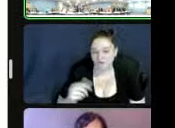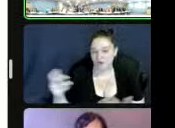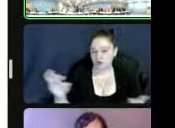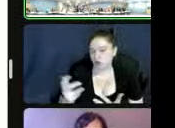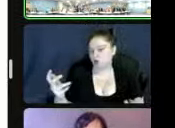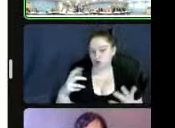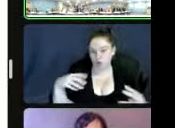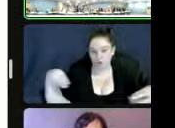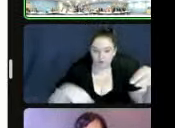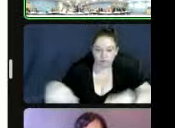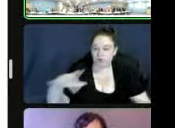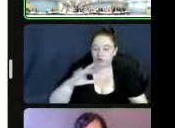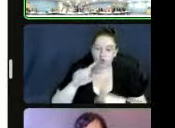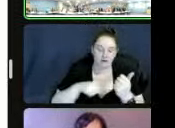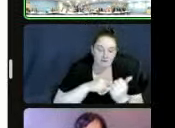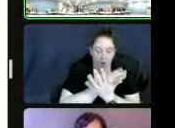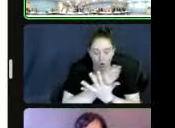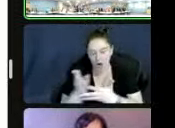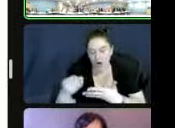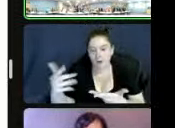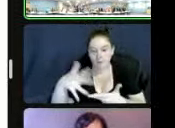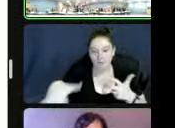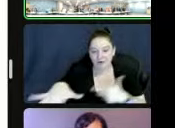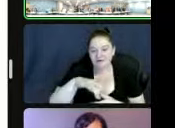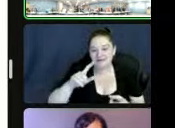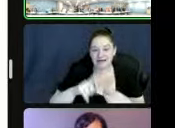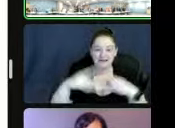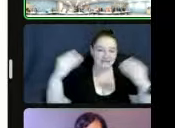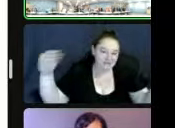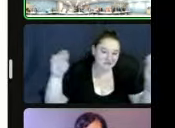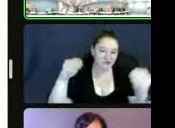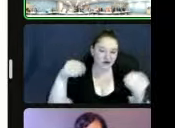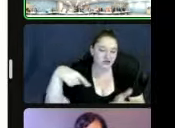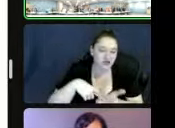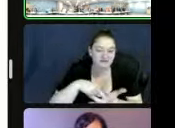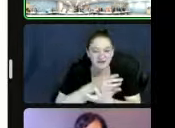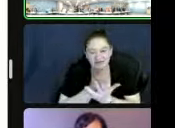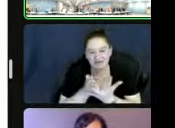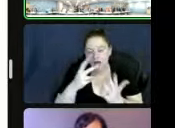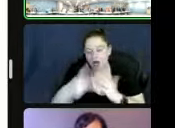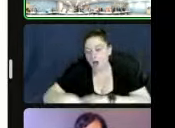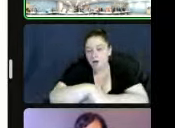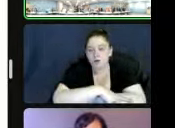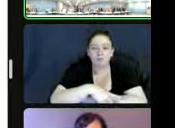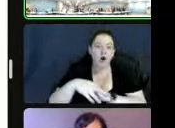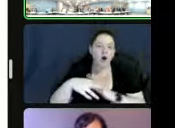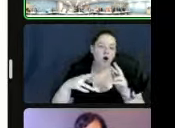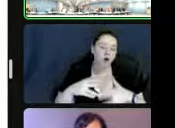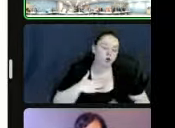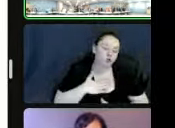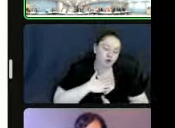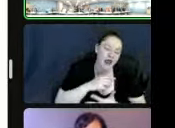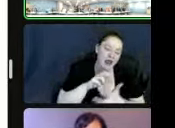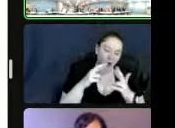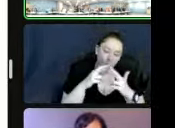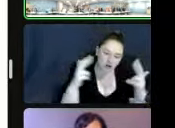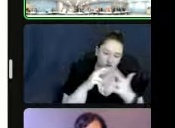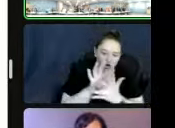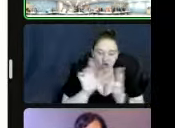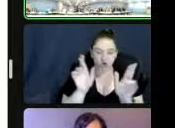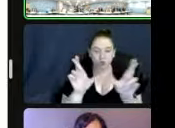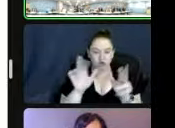about property taxes, franchise fees, miscellaneous revenues, parks and recreation registrations, everything that comes into the general